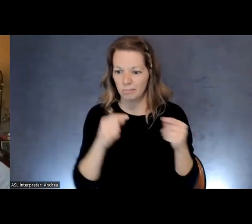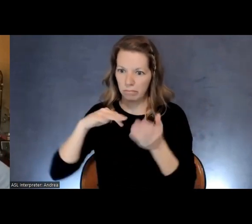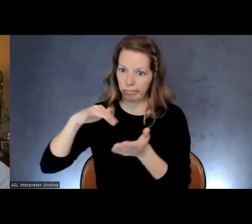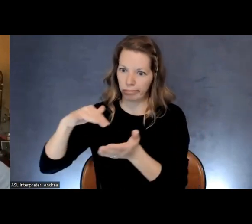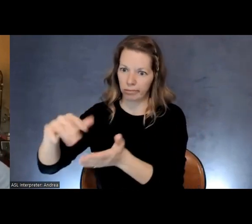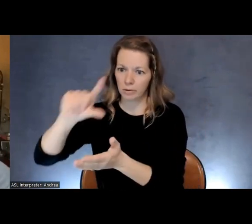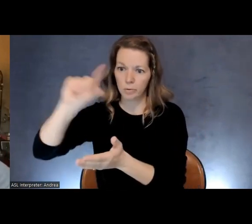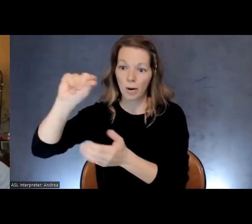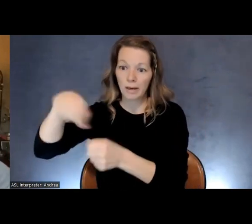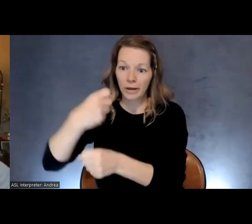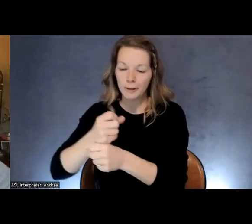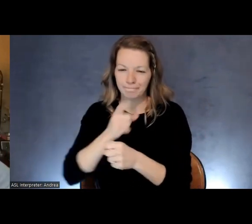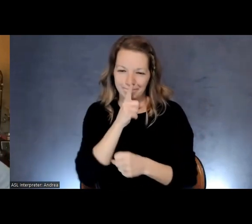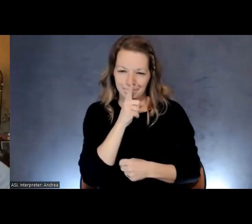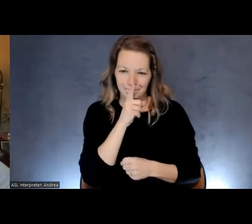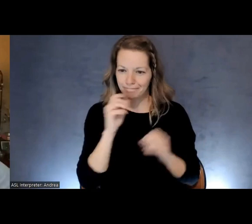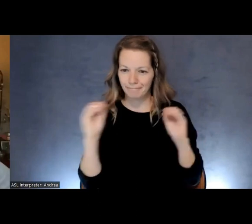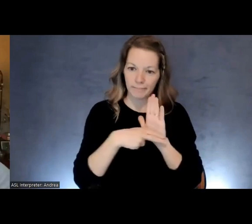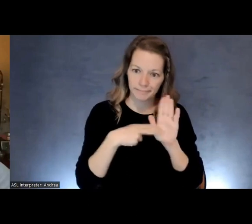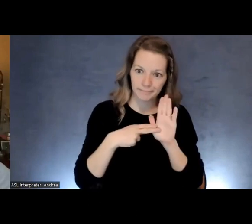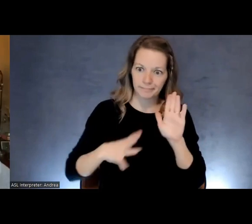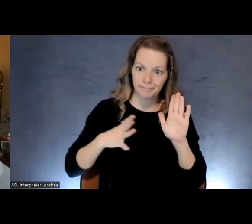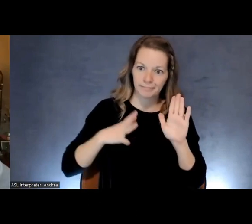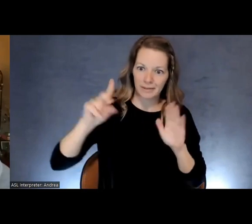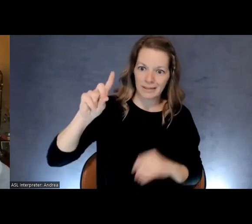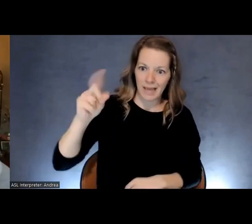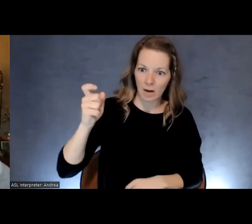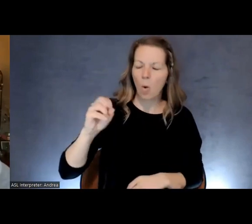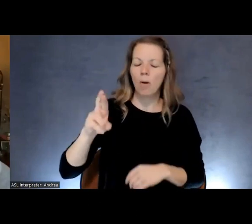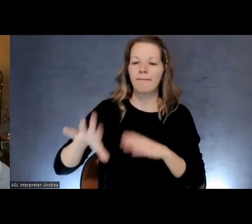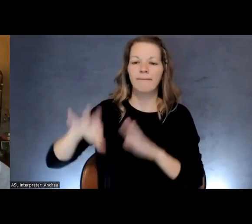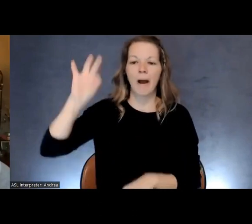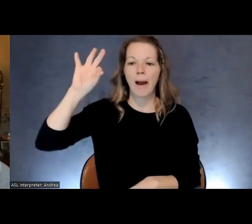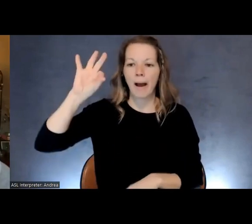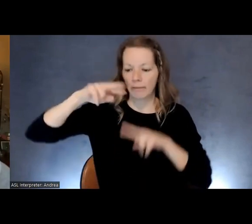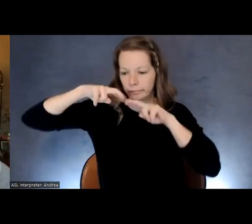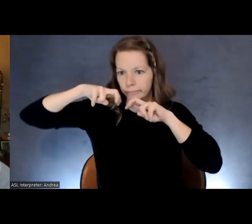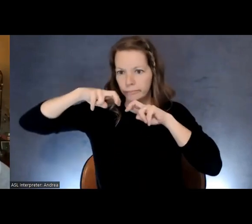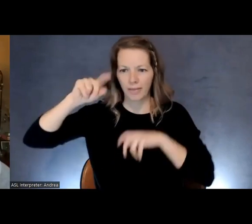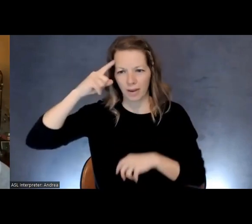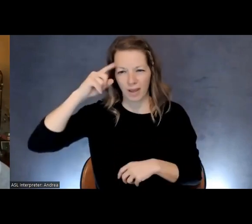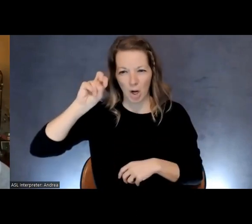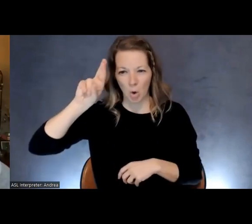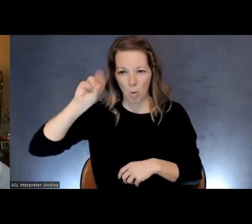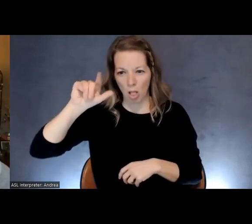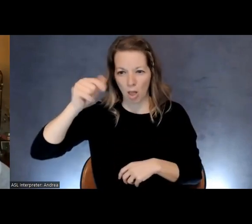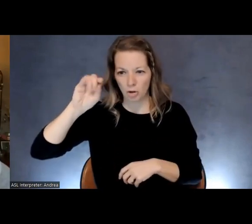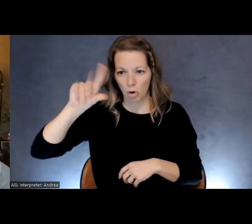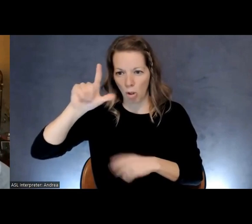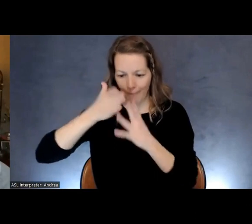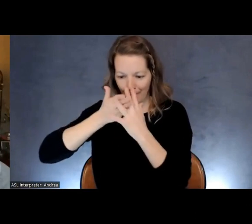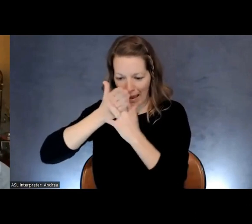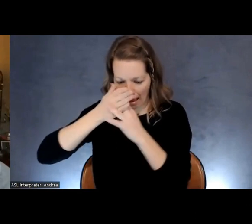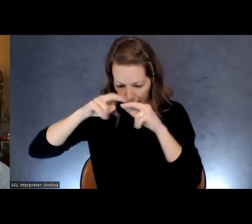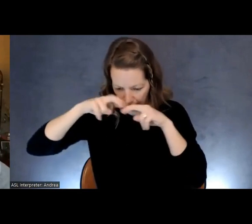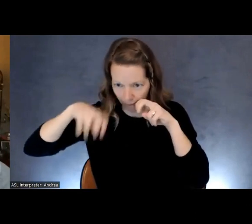years and we've not been able to diagnose, we've not been able to find the neurological path that would explain the